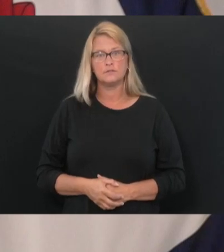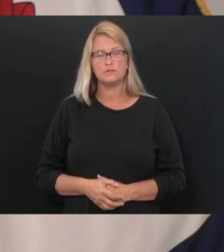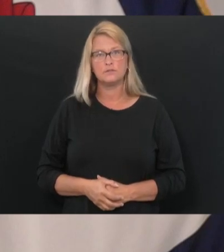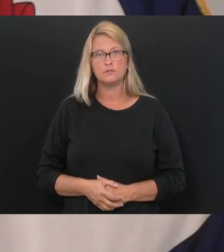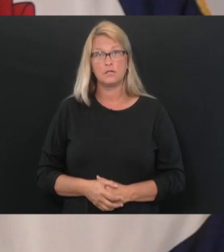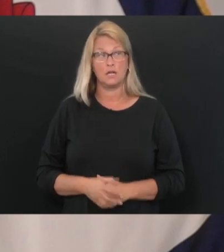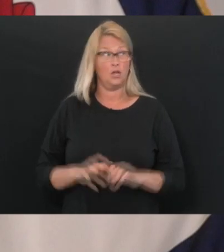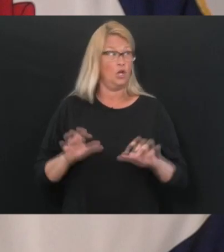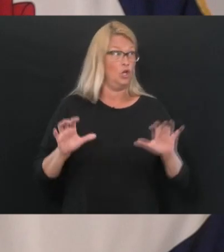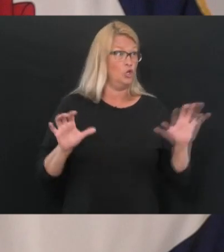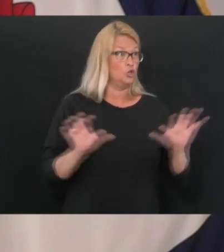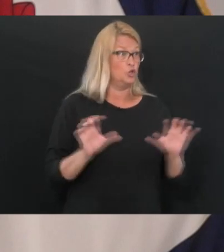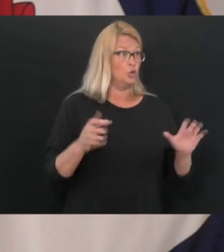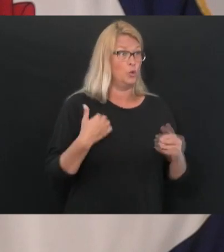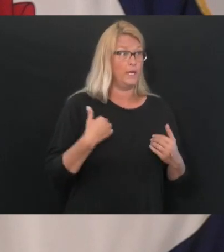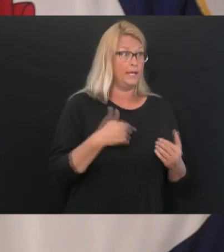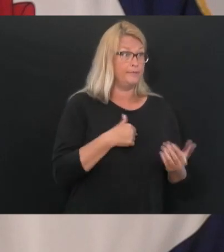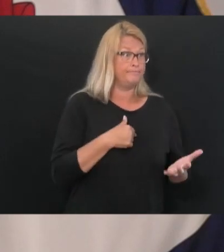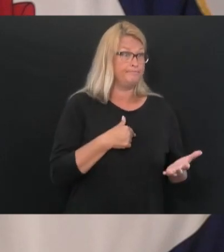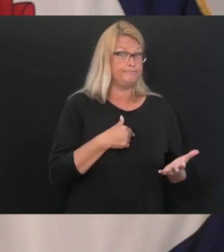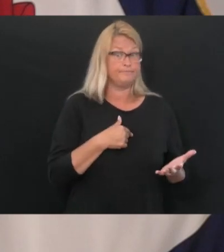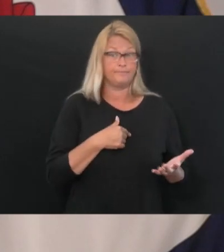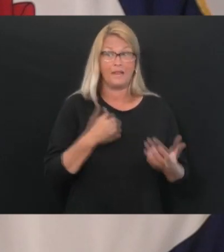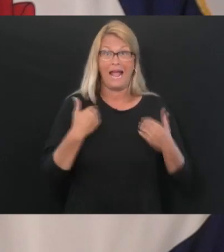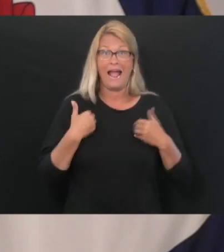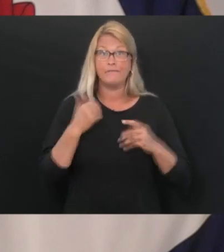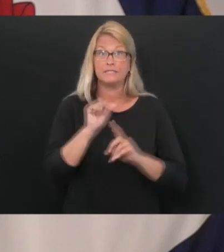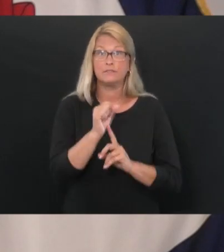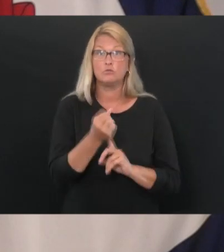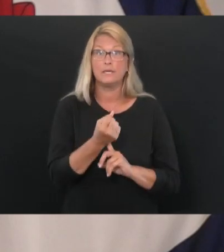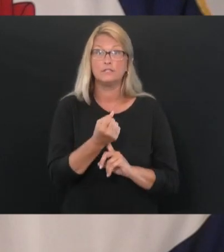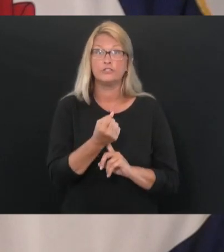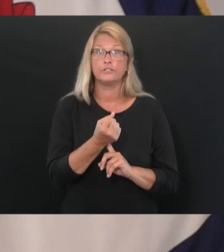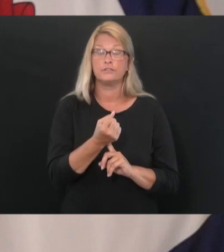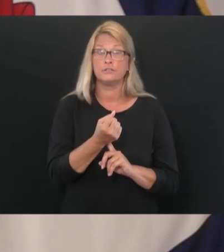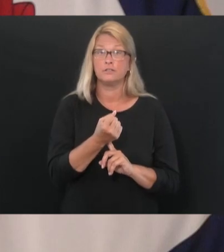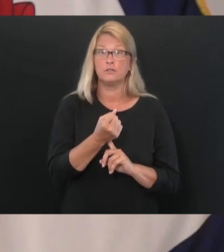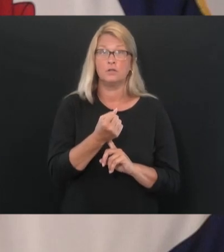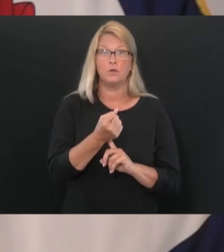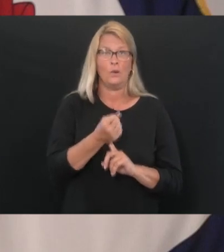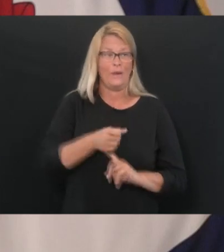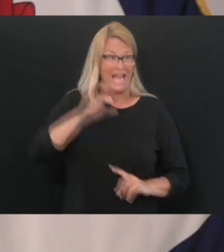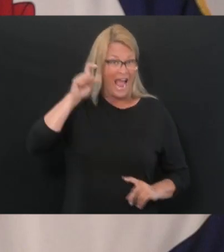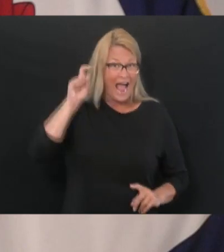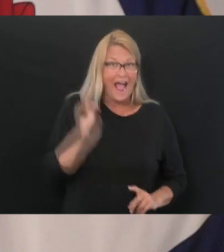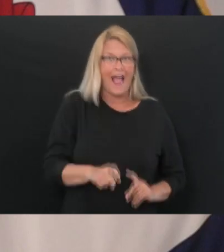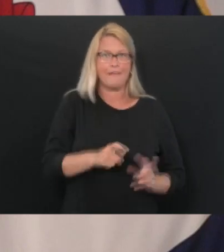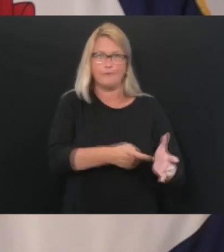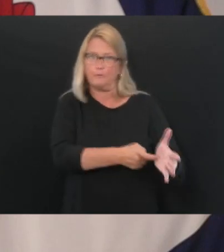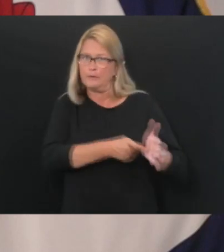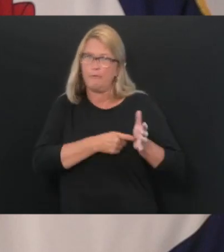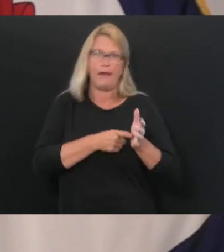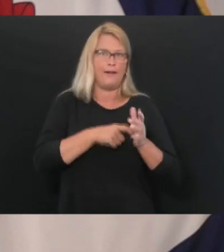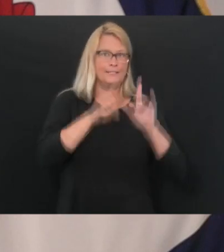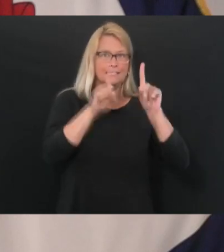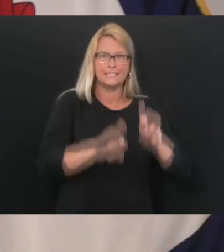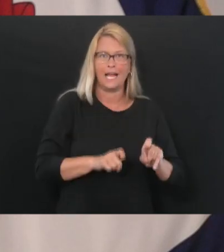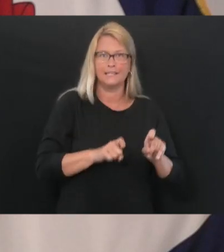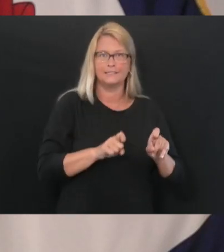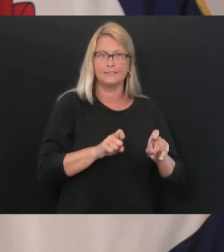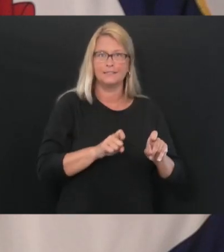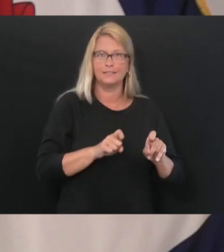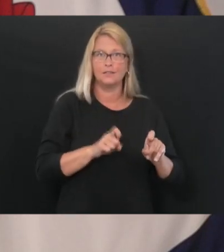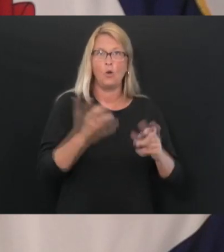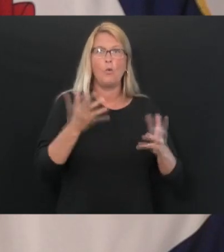do we end up in a situation to where we have to do what the Big